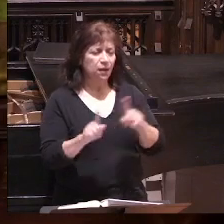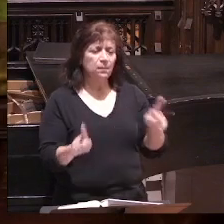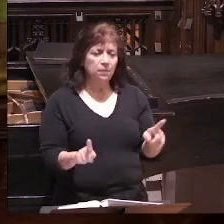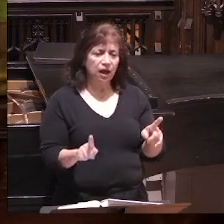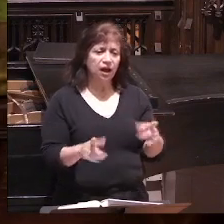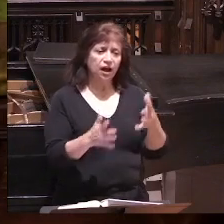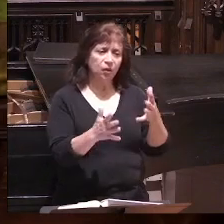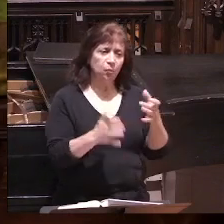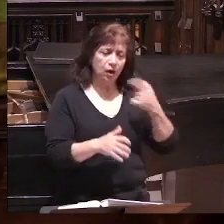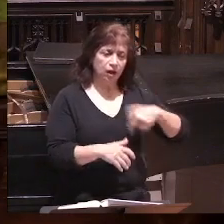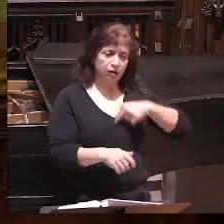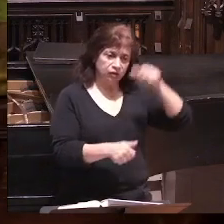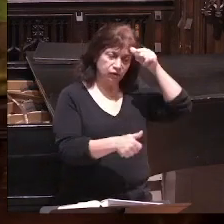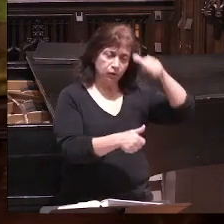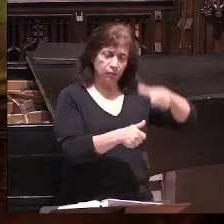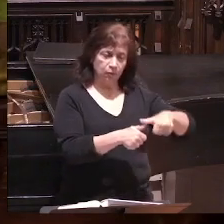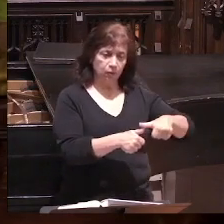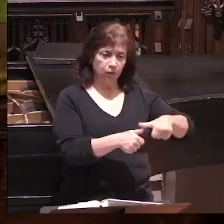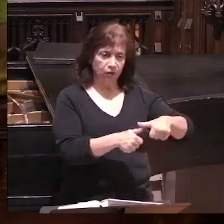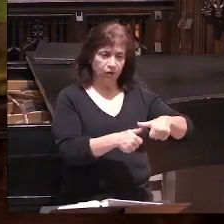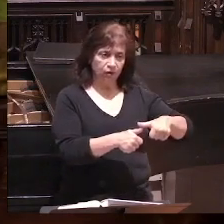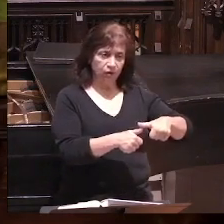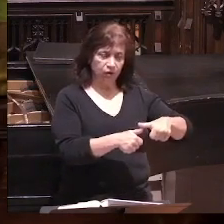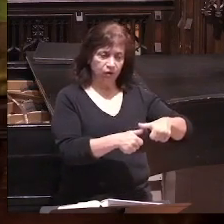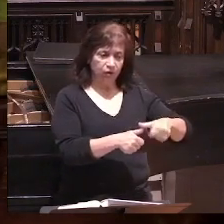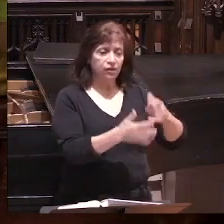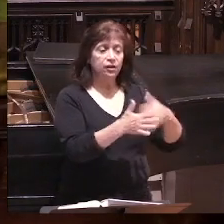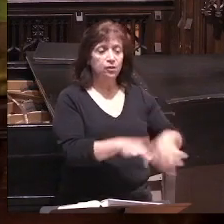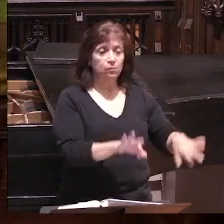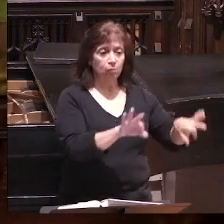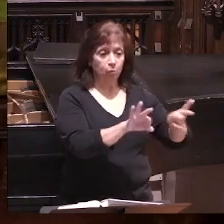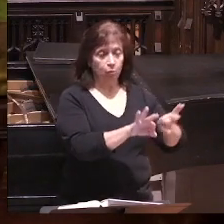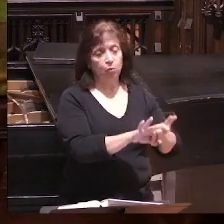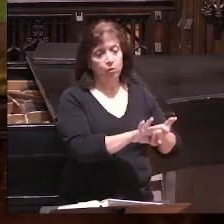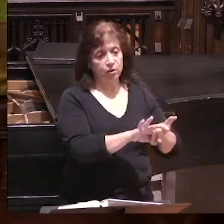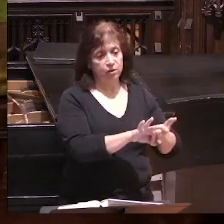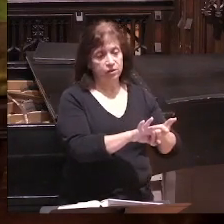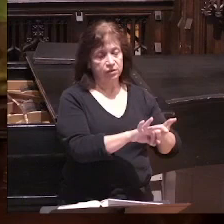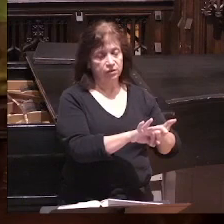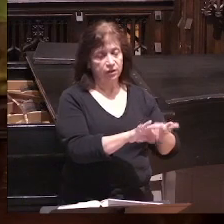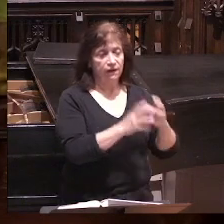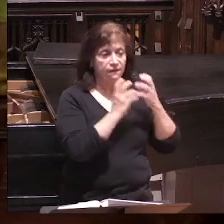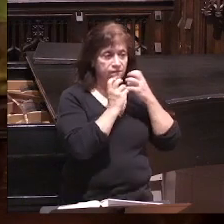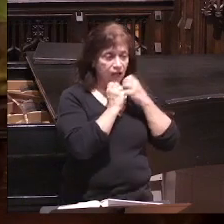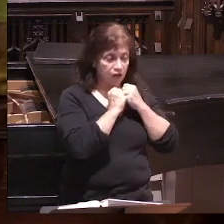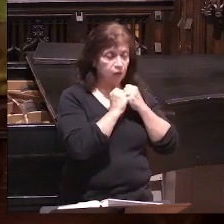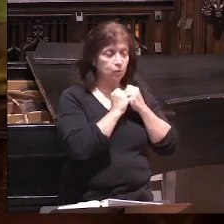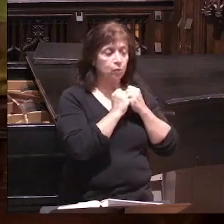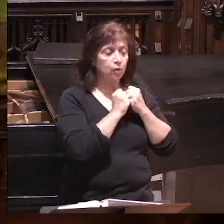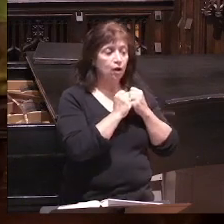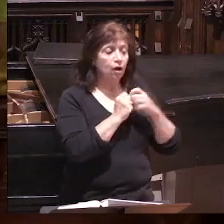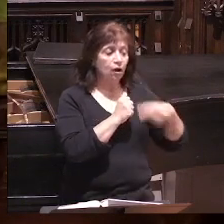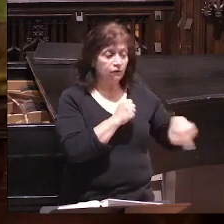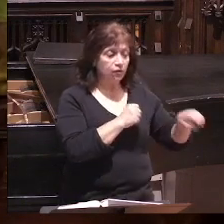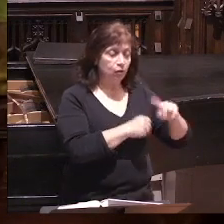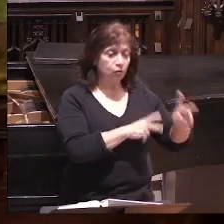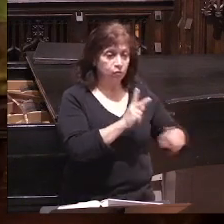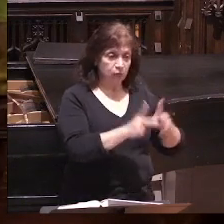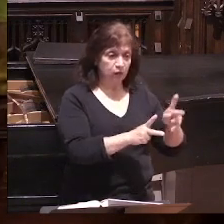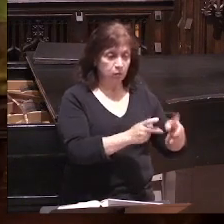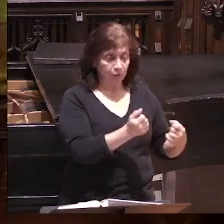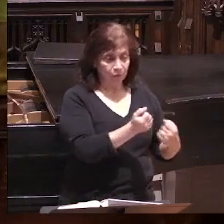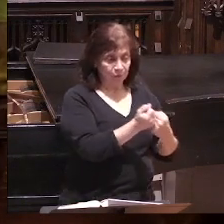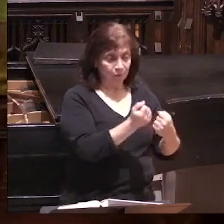do want us to remember is the importance and the value of those upon whom